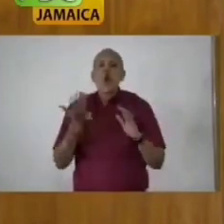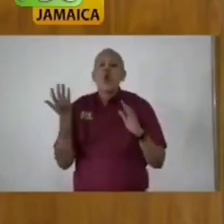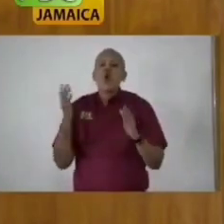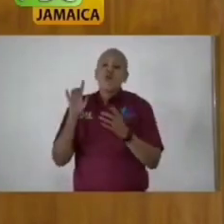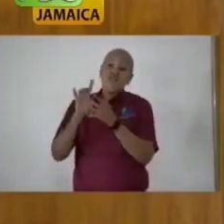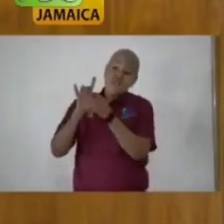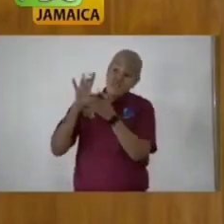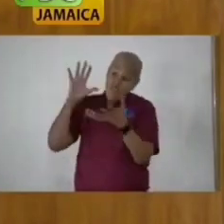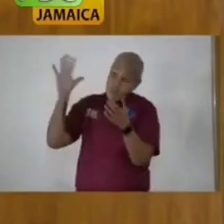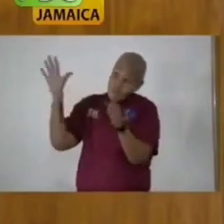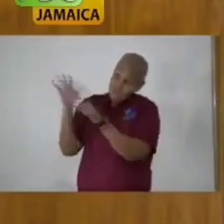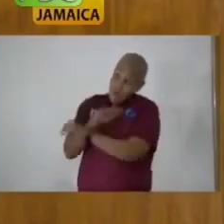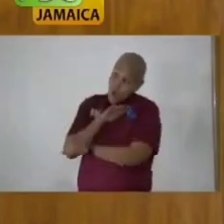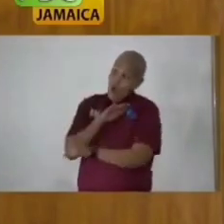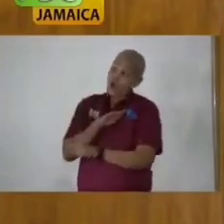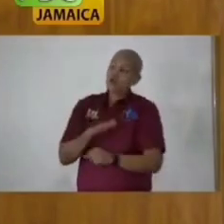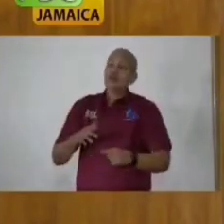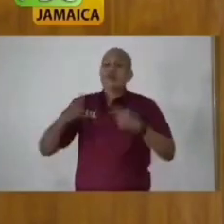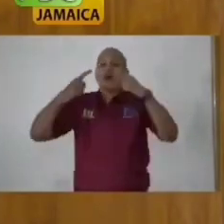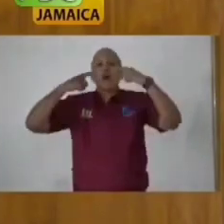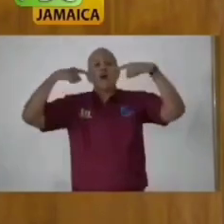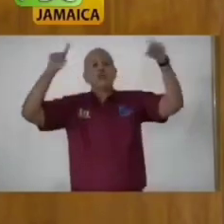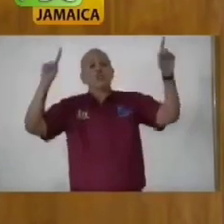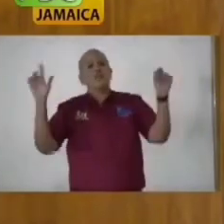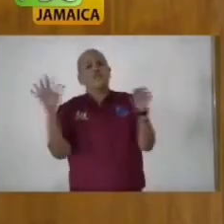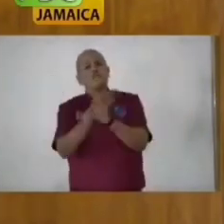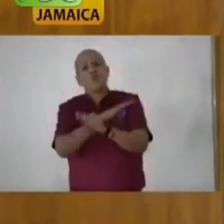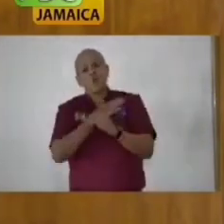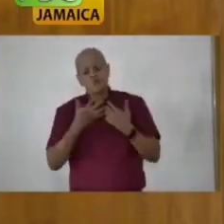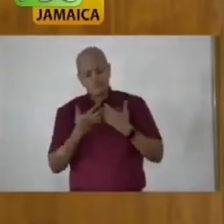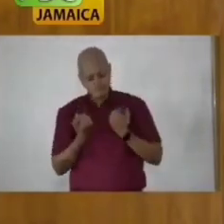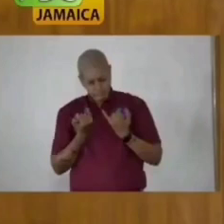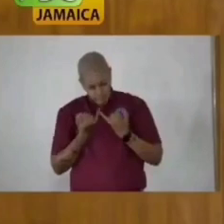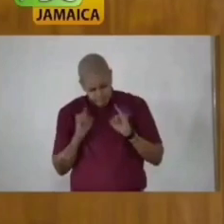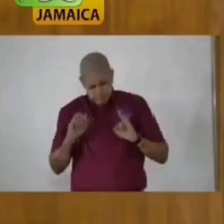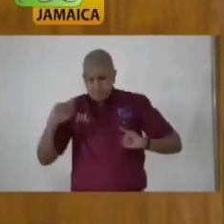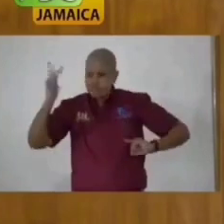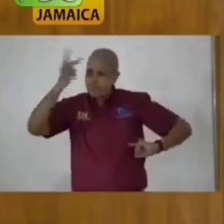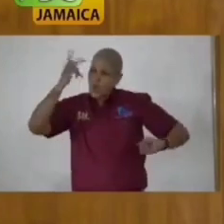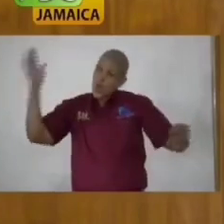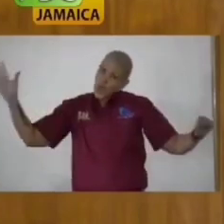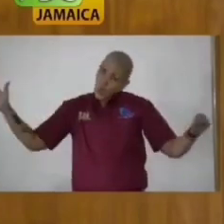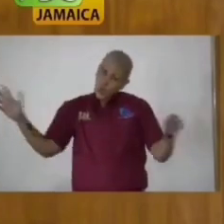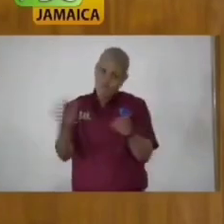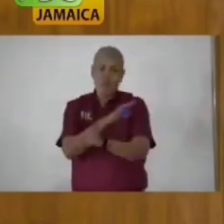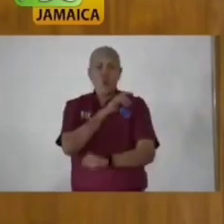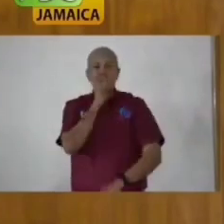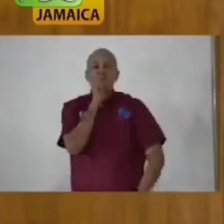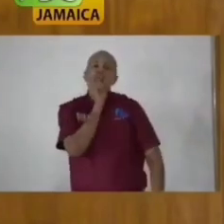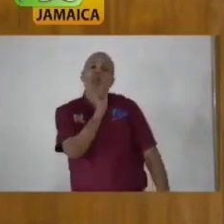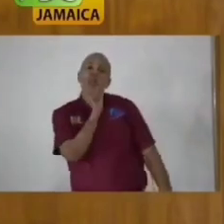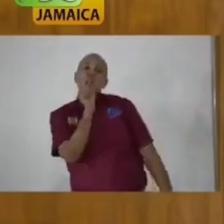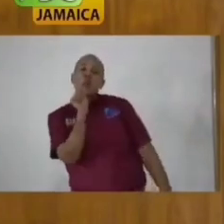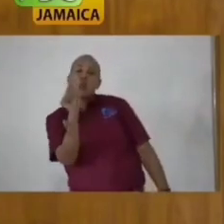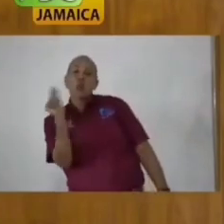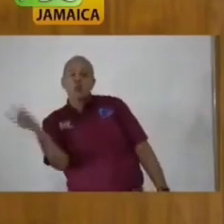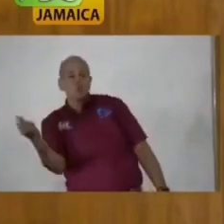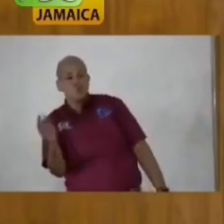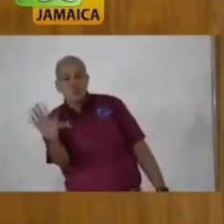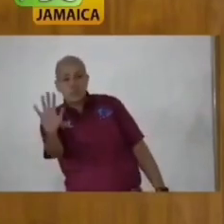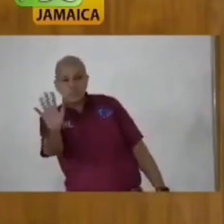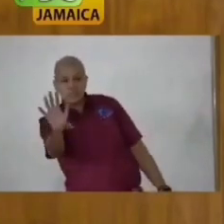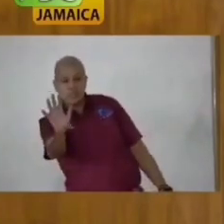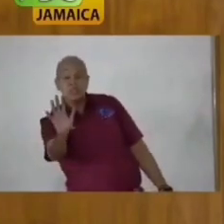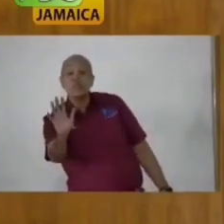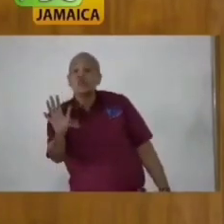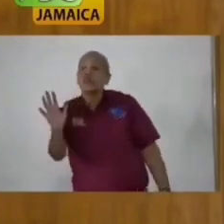decolonization, achieve full sovereignty and political independence by